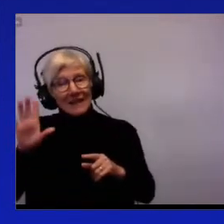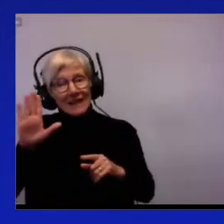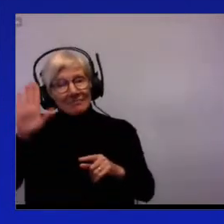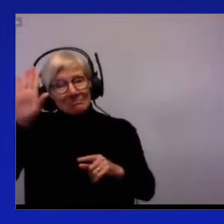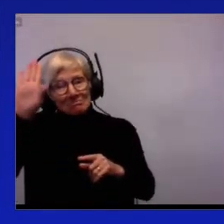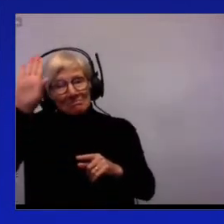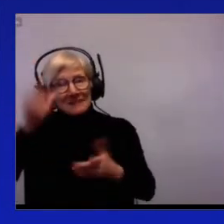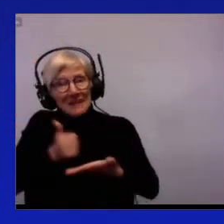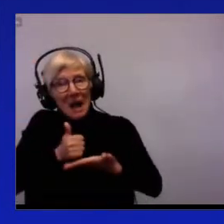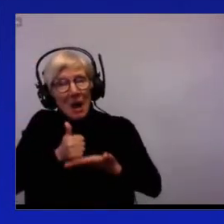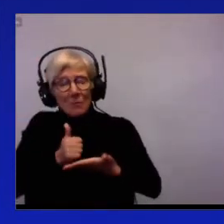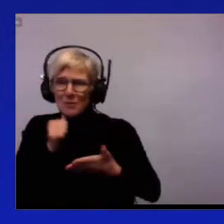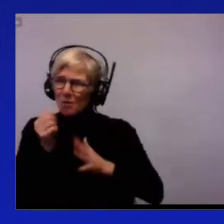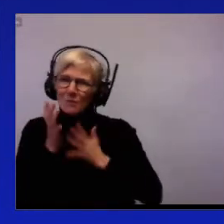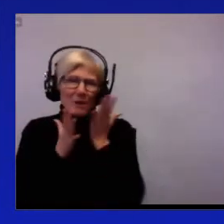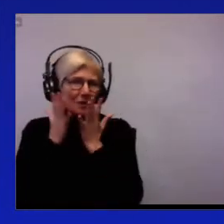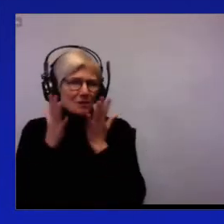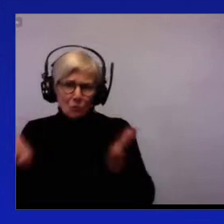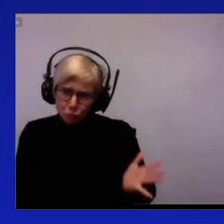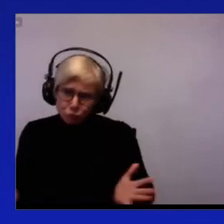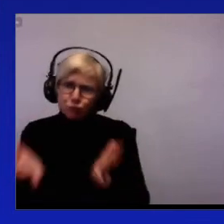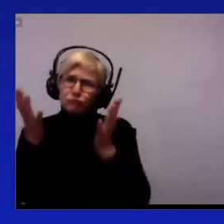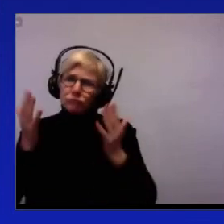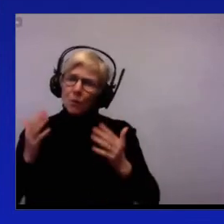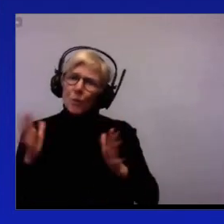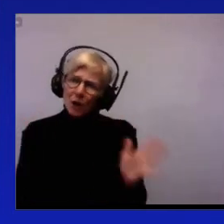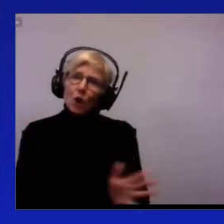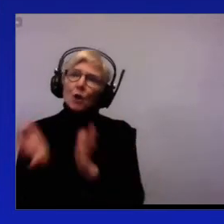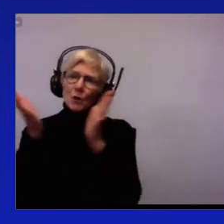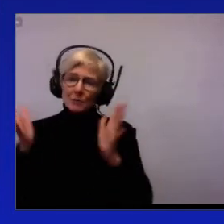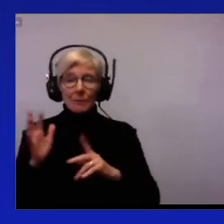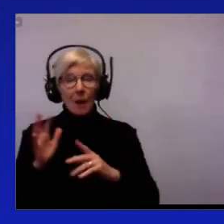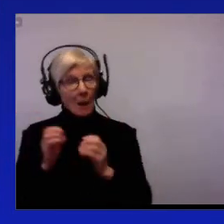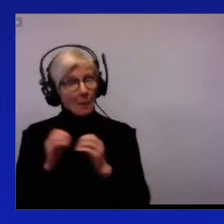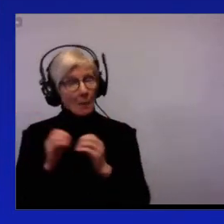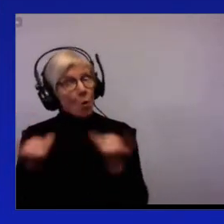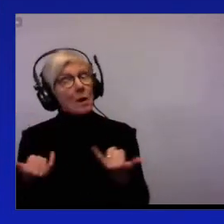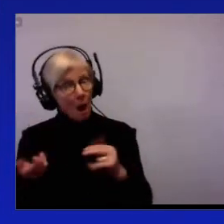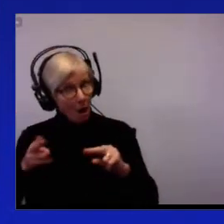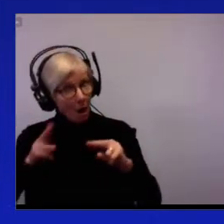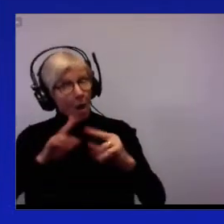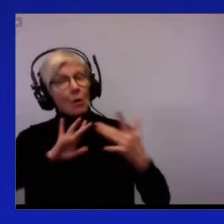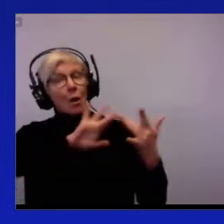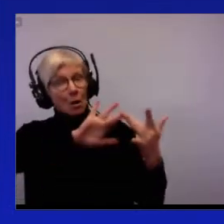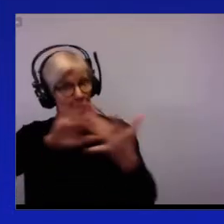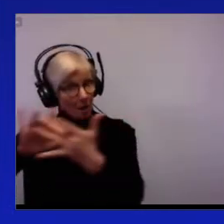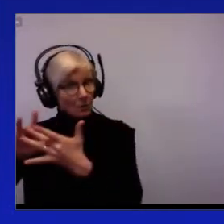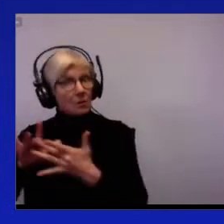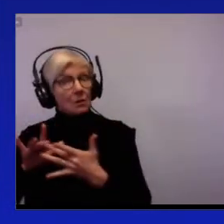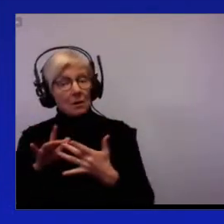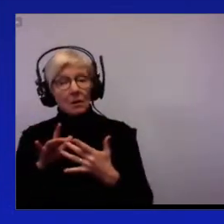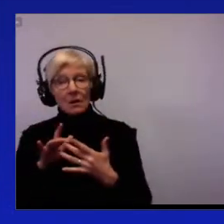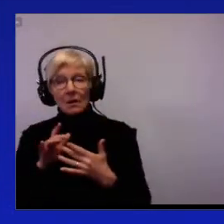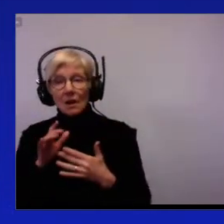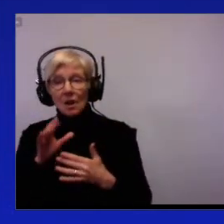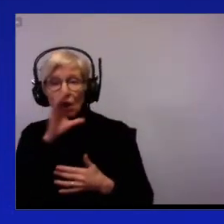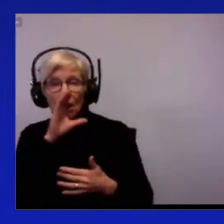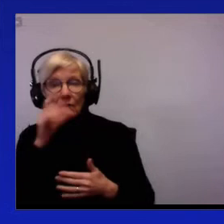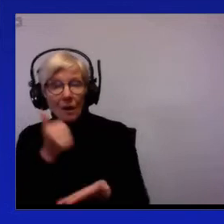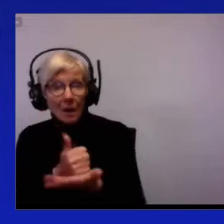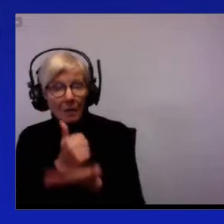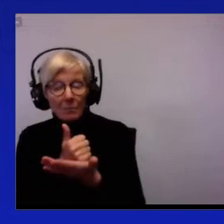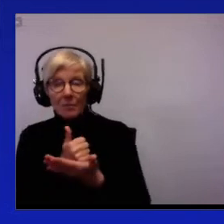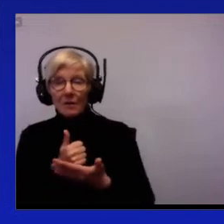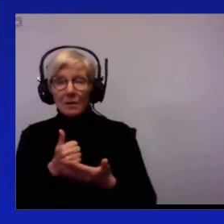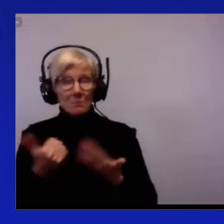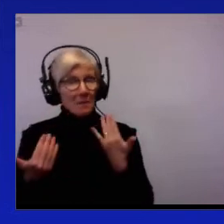now. And we actually do see more people reaching out than we have previously, people reaching out for the first time.